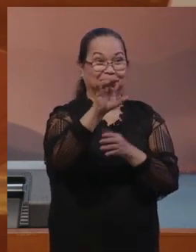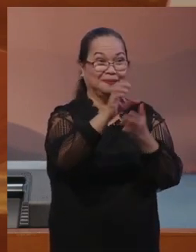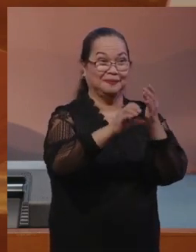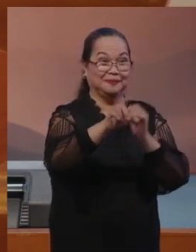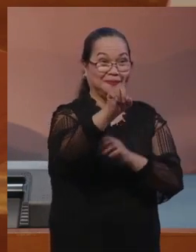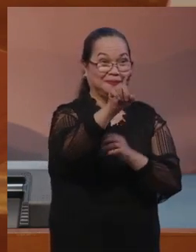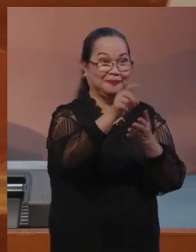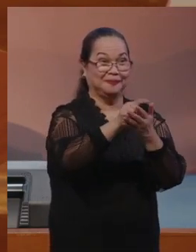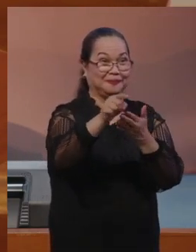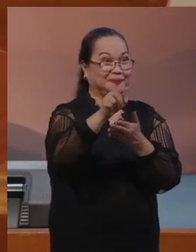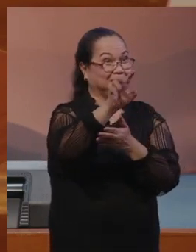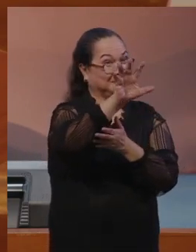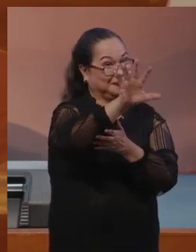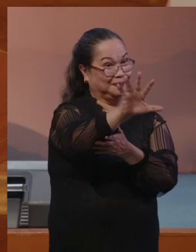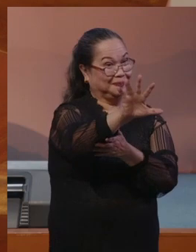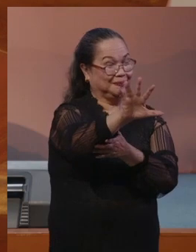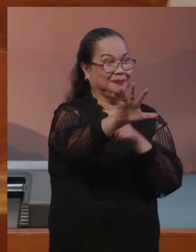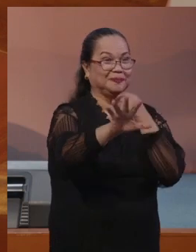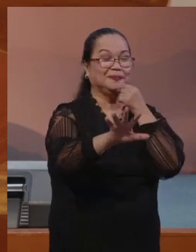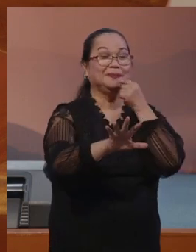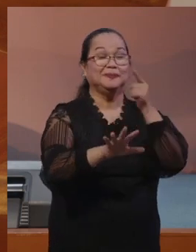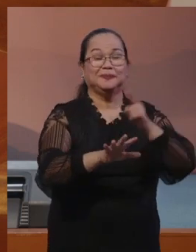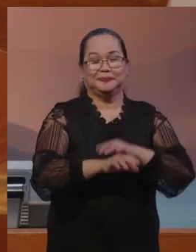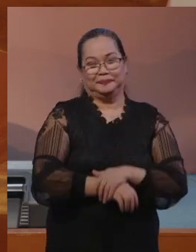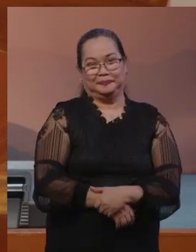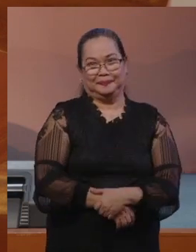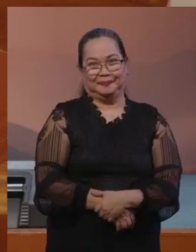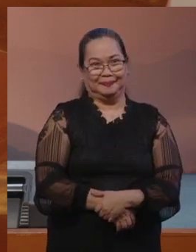verse 5, ang sabi doon,